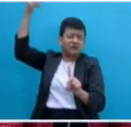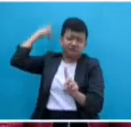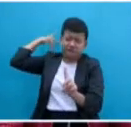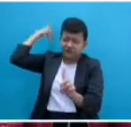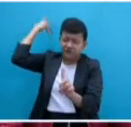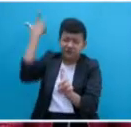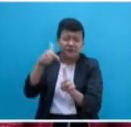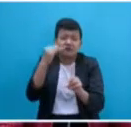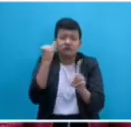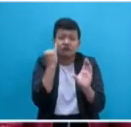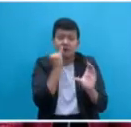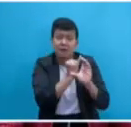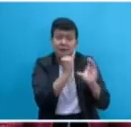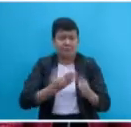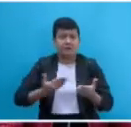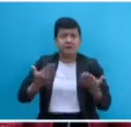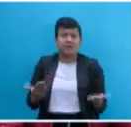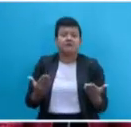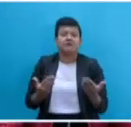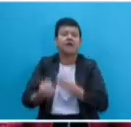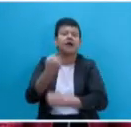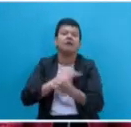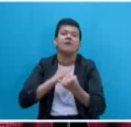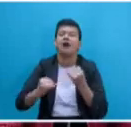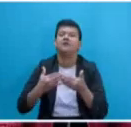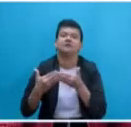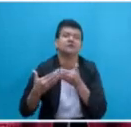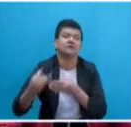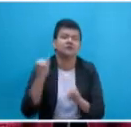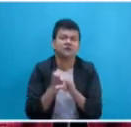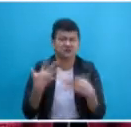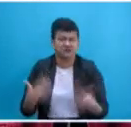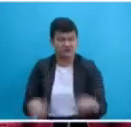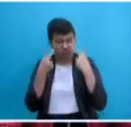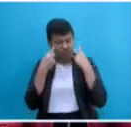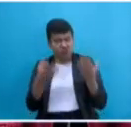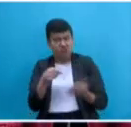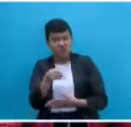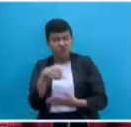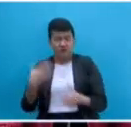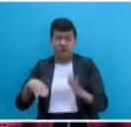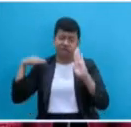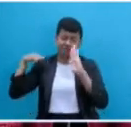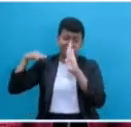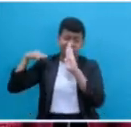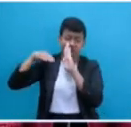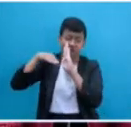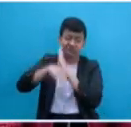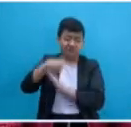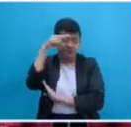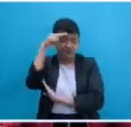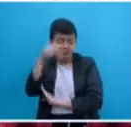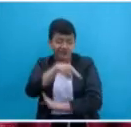and nature is worsening, the surface indication of a very fast declining national morale, in